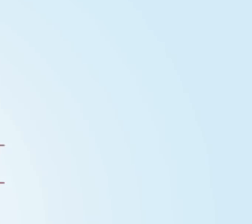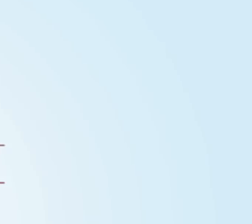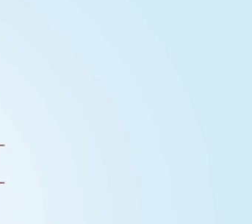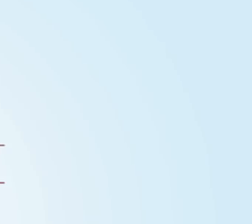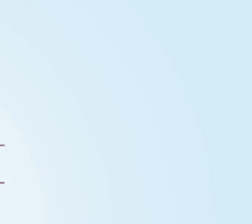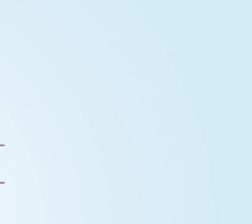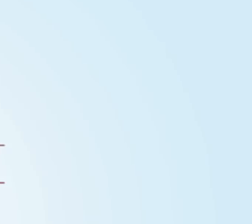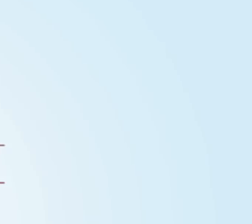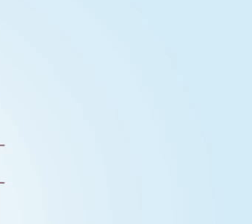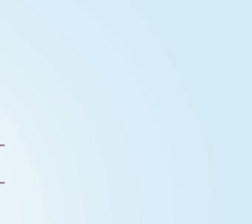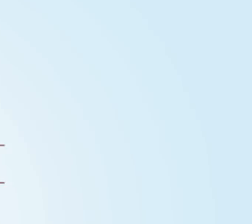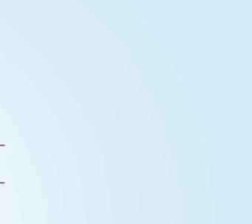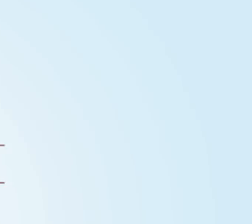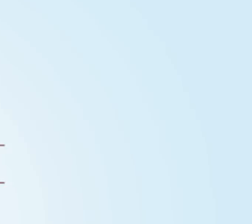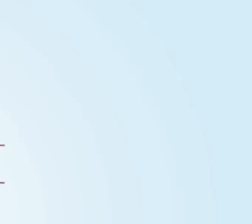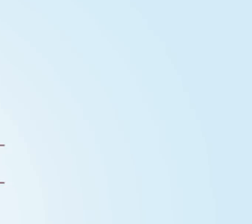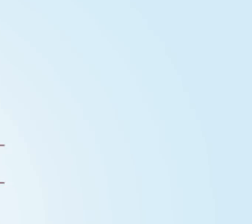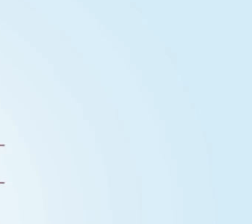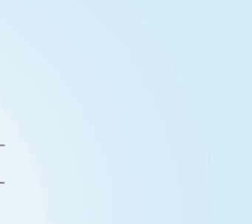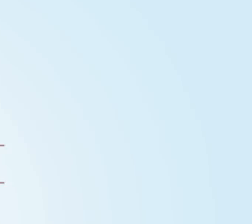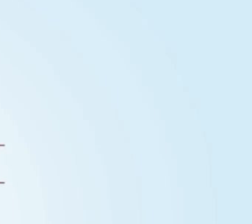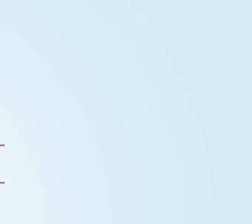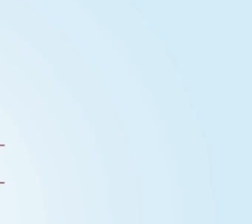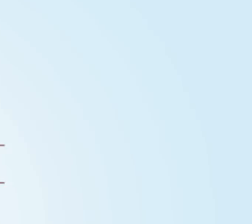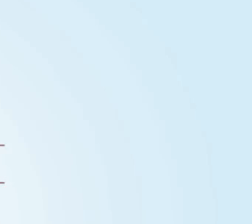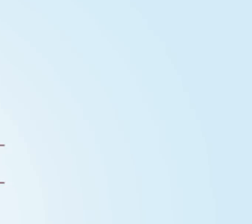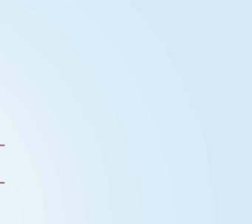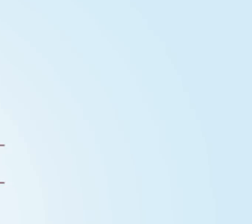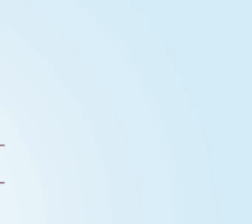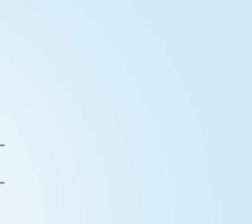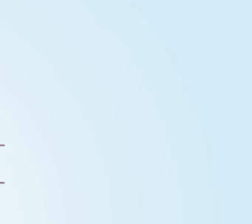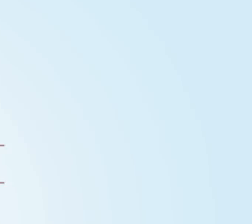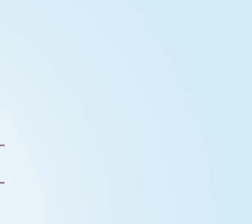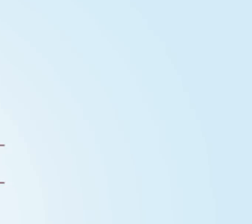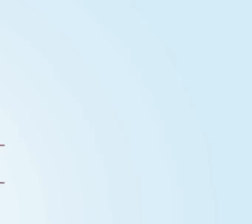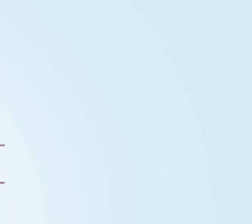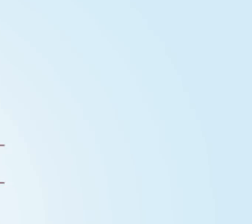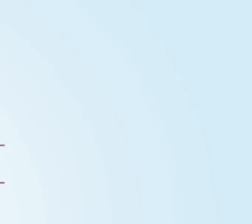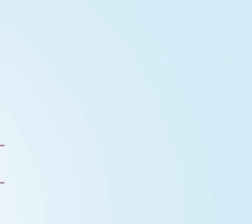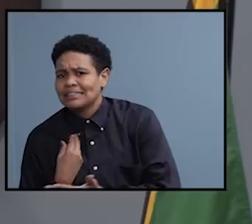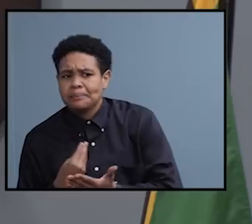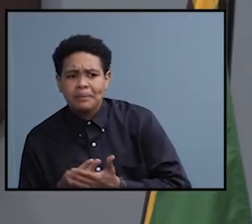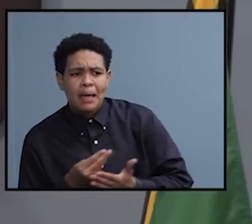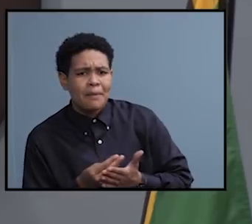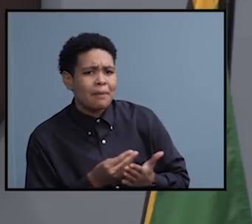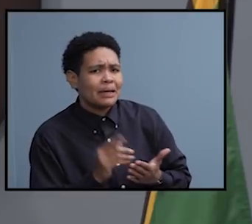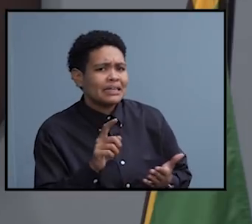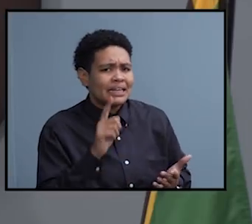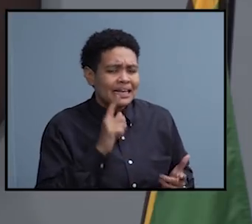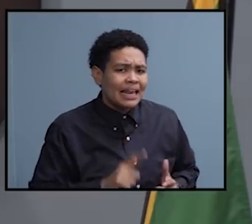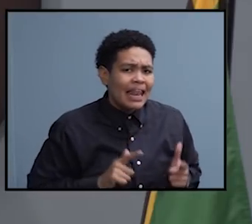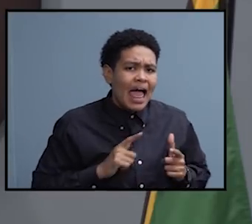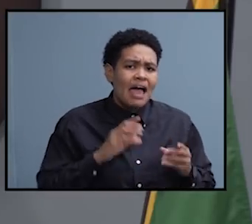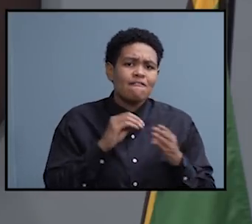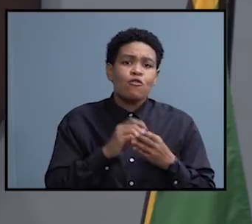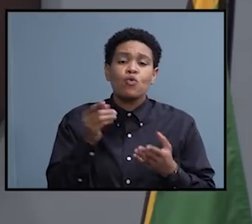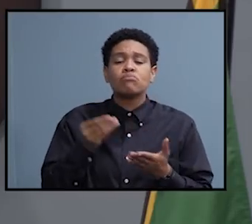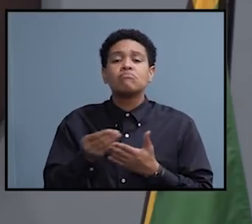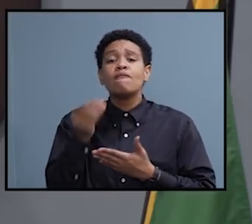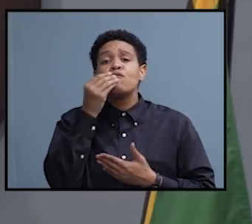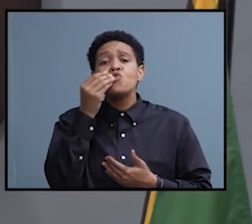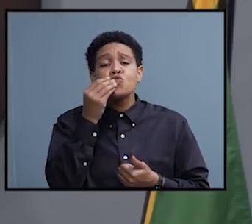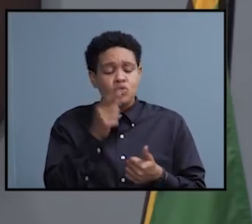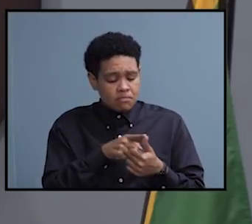remain at home, only going out once per day for the necessities of life, to include obtaining